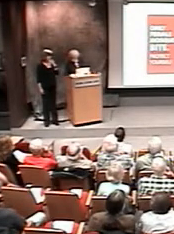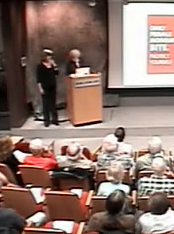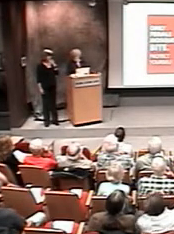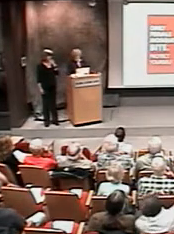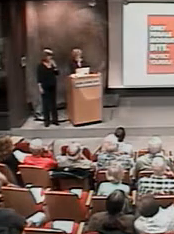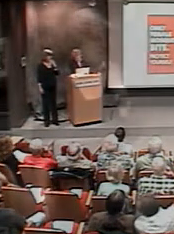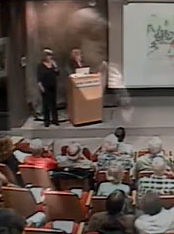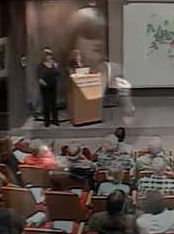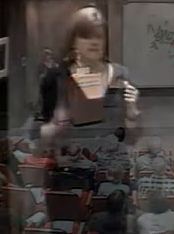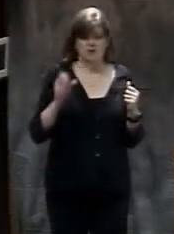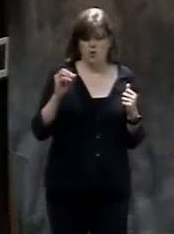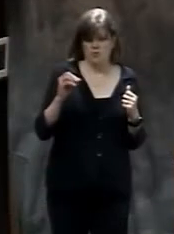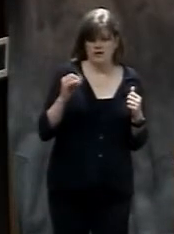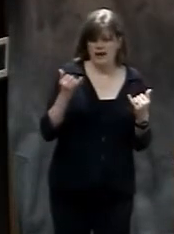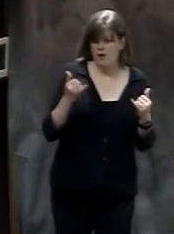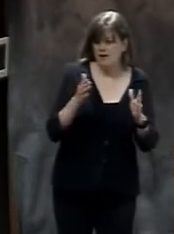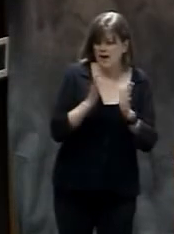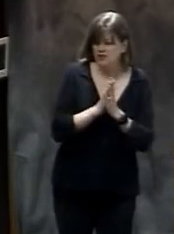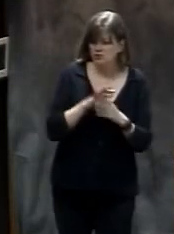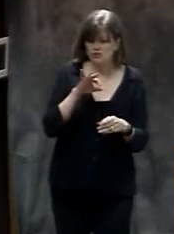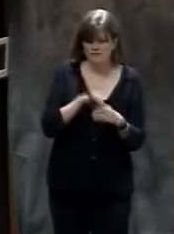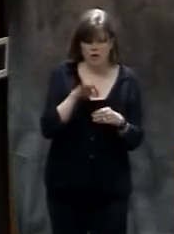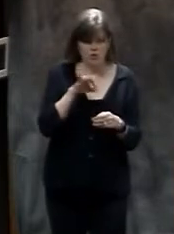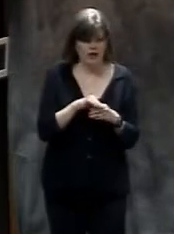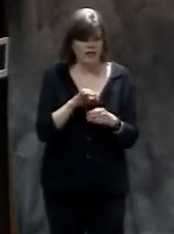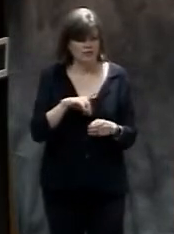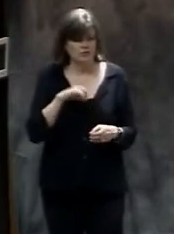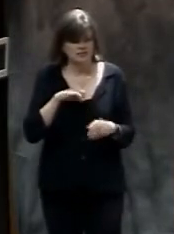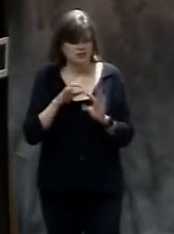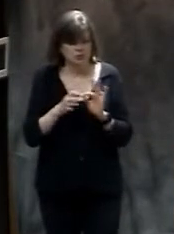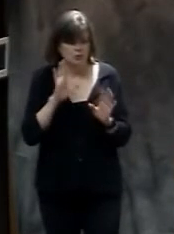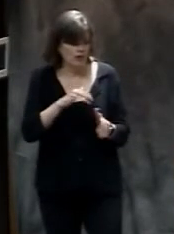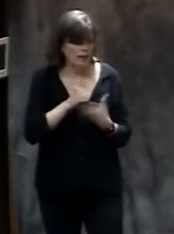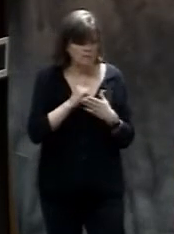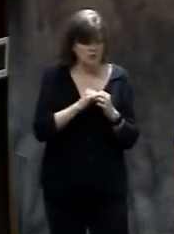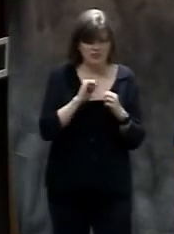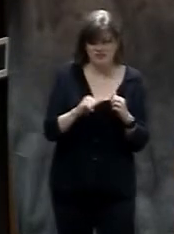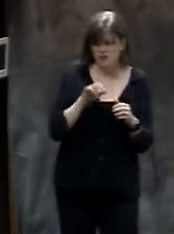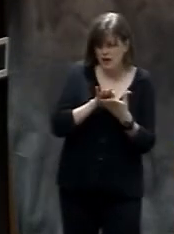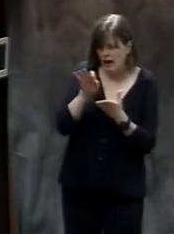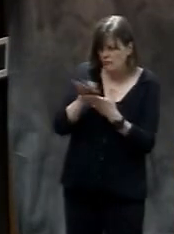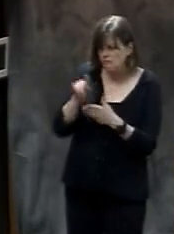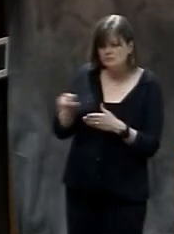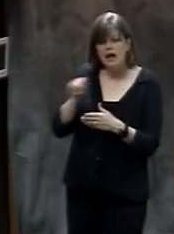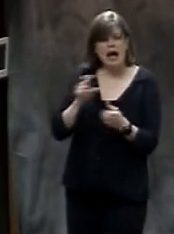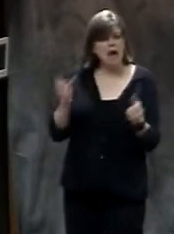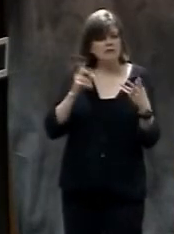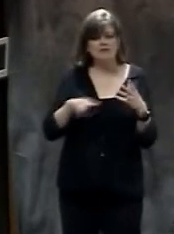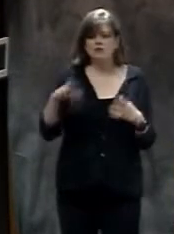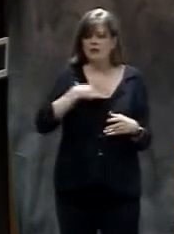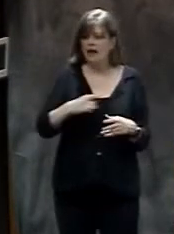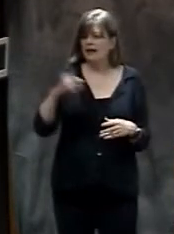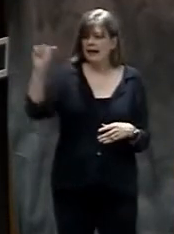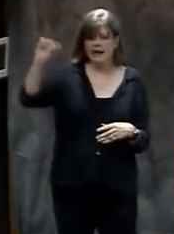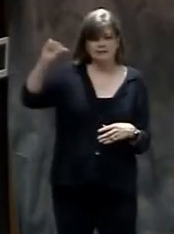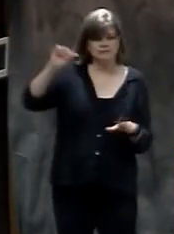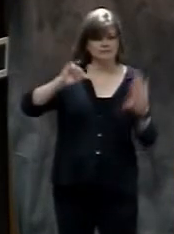Okay, so I'm going to ask you to actually vote, and Larissa's going to help me with this, right? Keeping a track of it. How many of you like A?